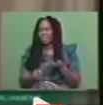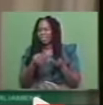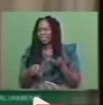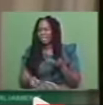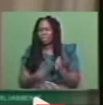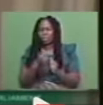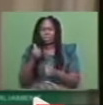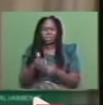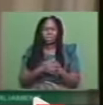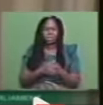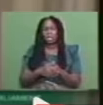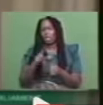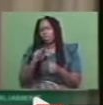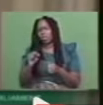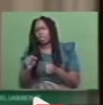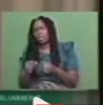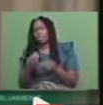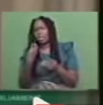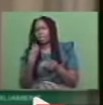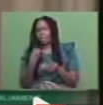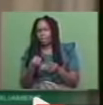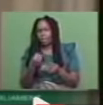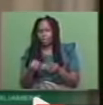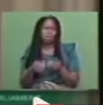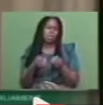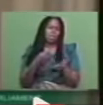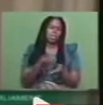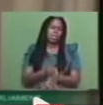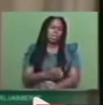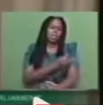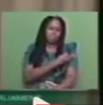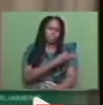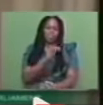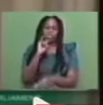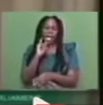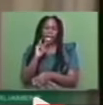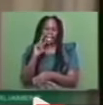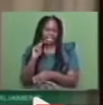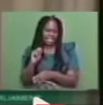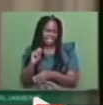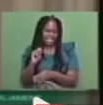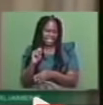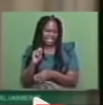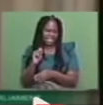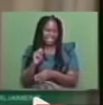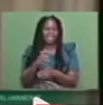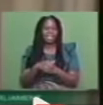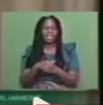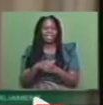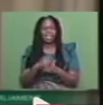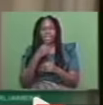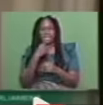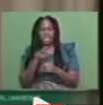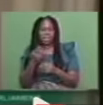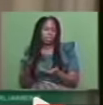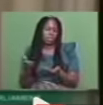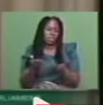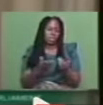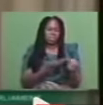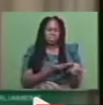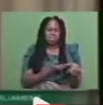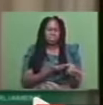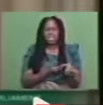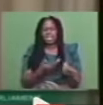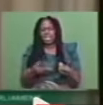IT infrastructure in the police service. These projects were due to begin 16 and 17 fiscal. They collapsed,